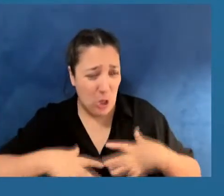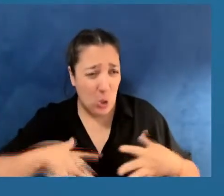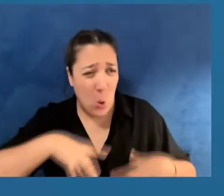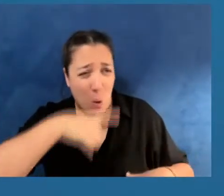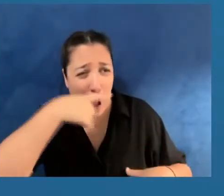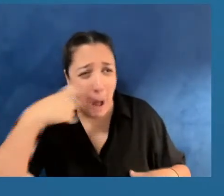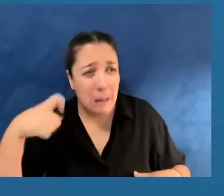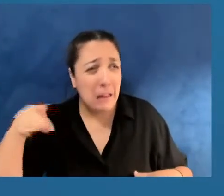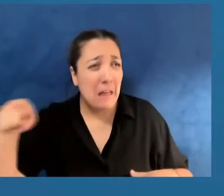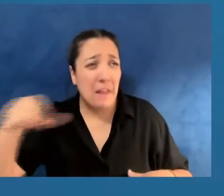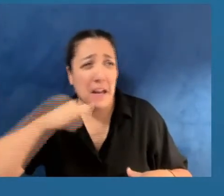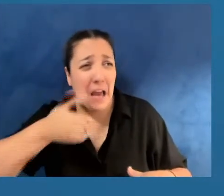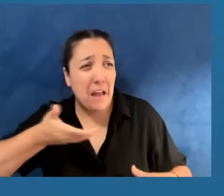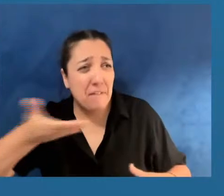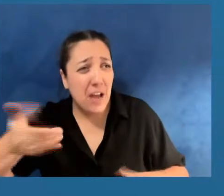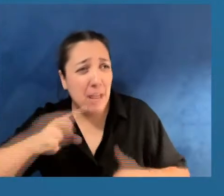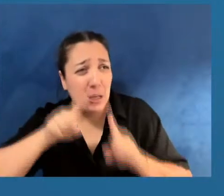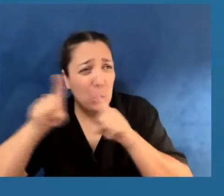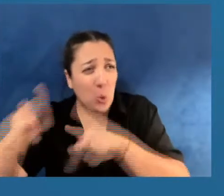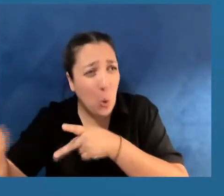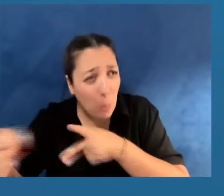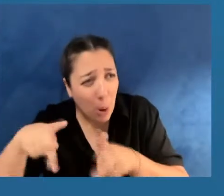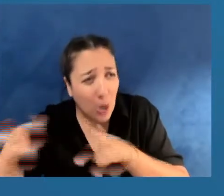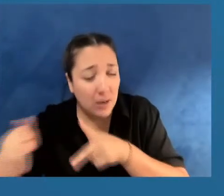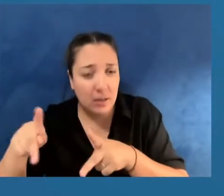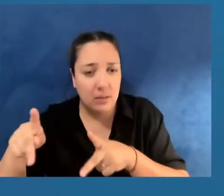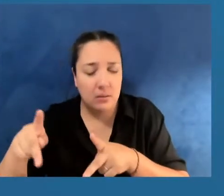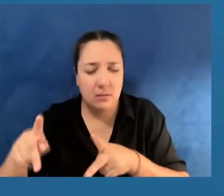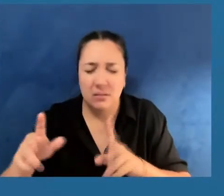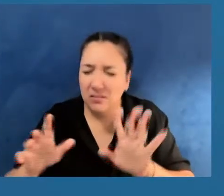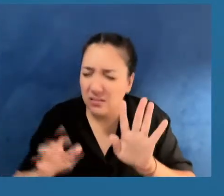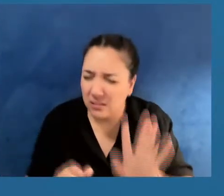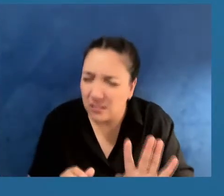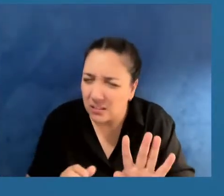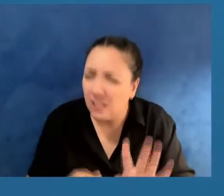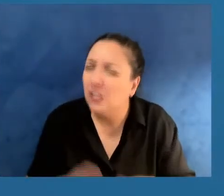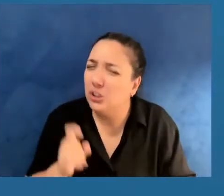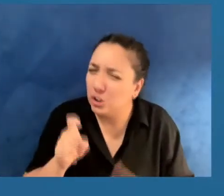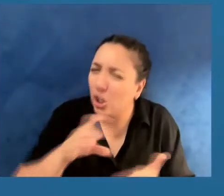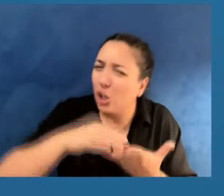And they're supposed to be learning. And also the distraction of,